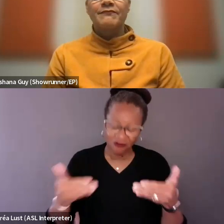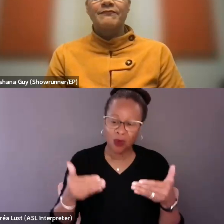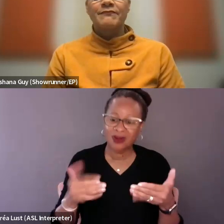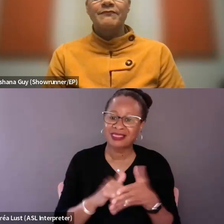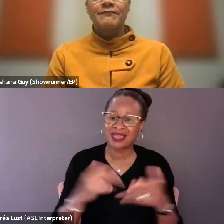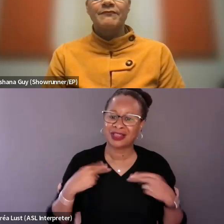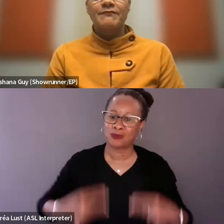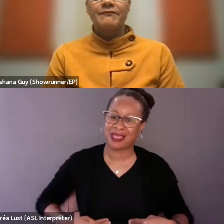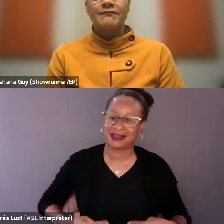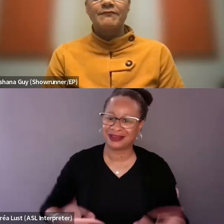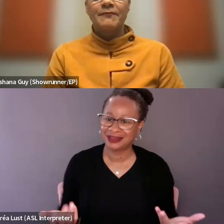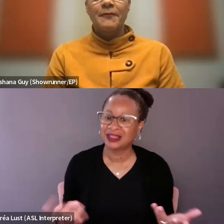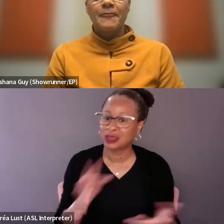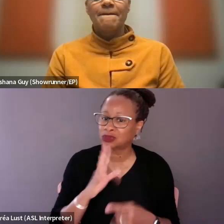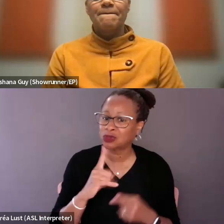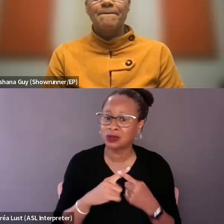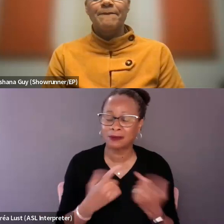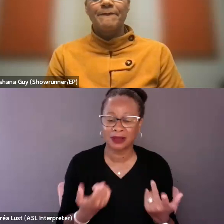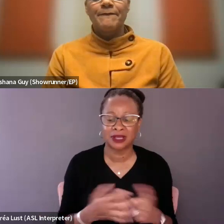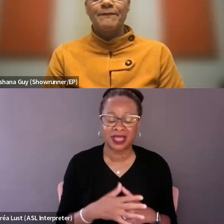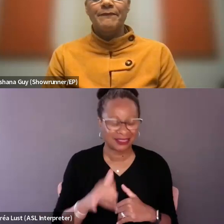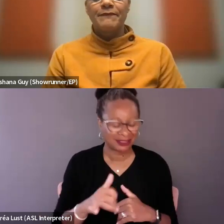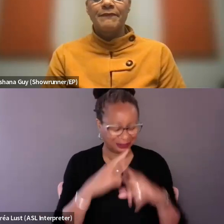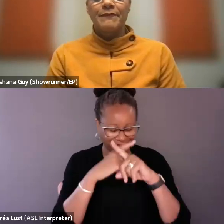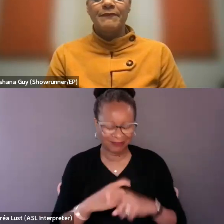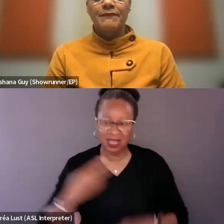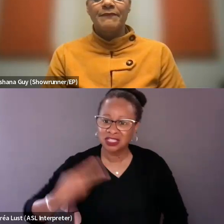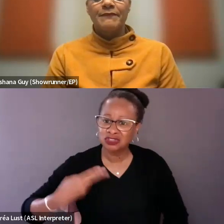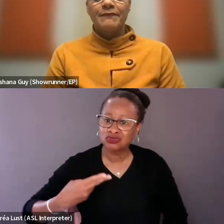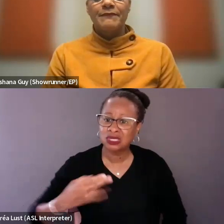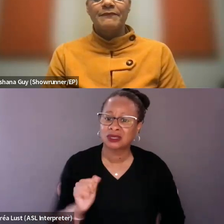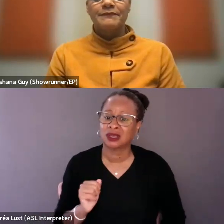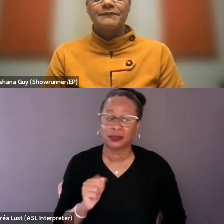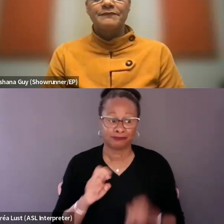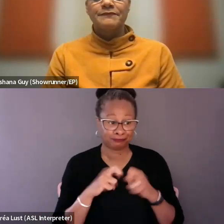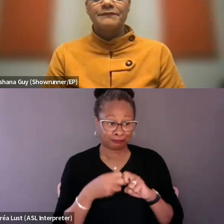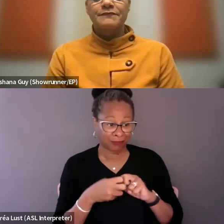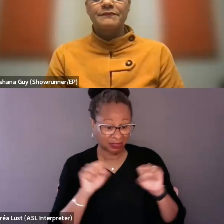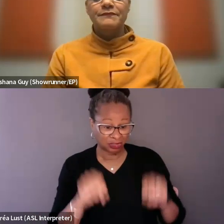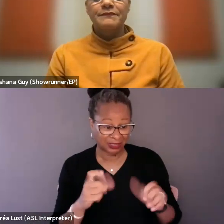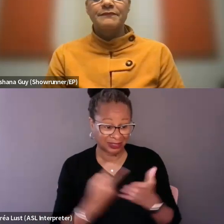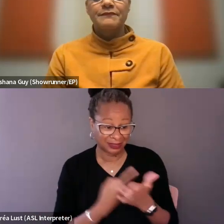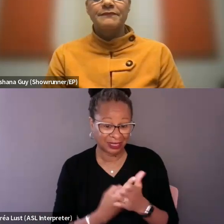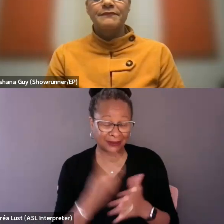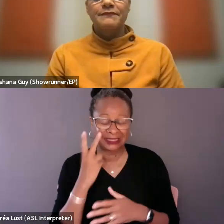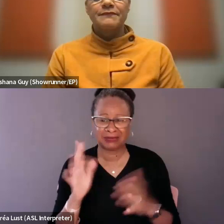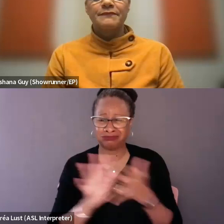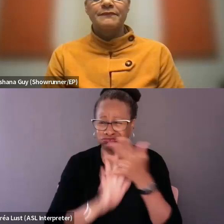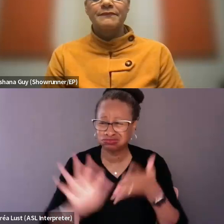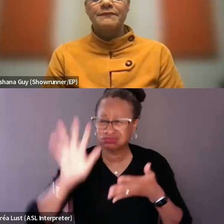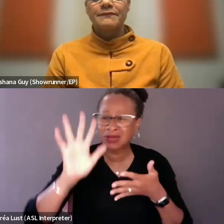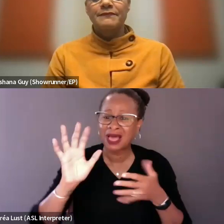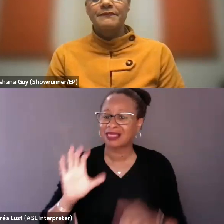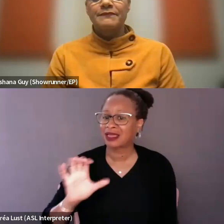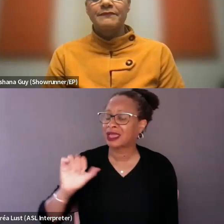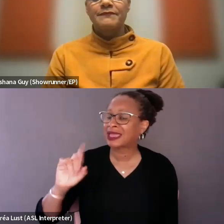humanity that we're talking about this complicated history, issues that can sometimes seem very abstract, like